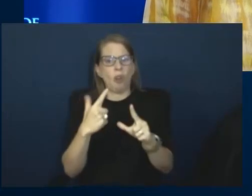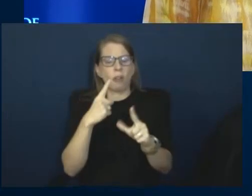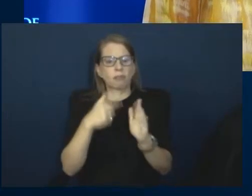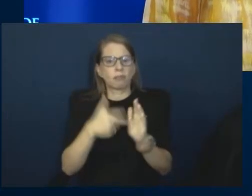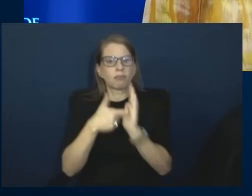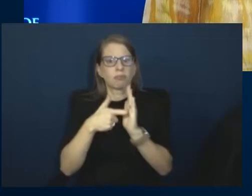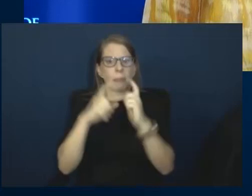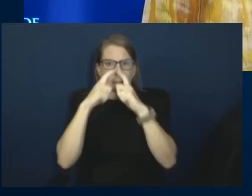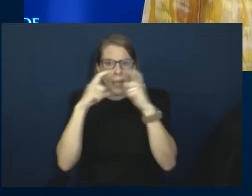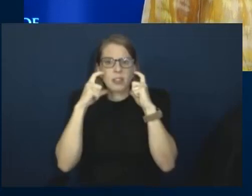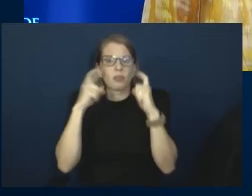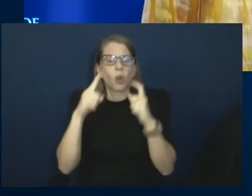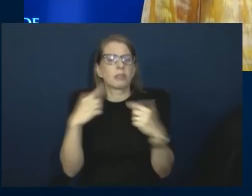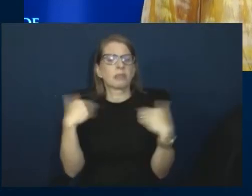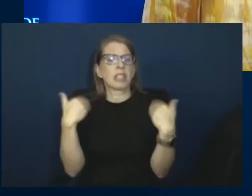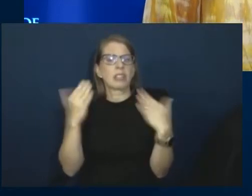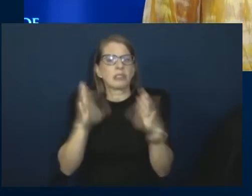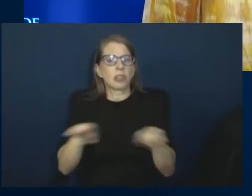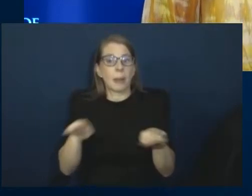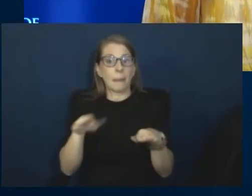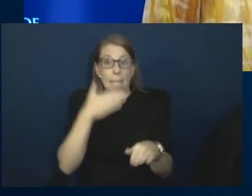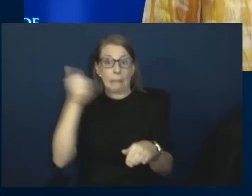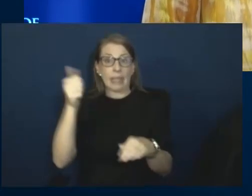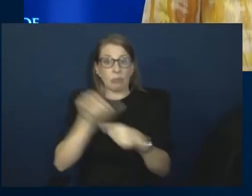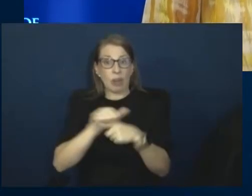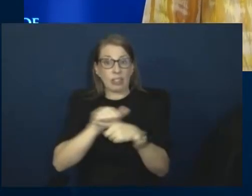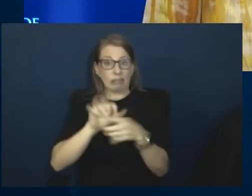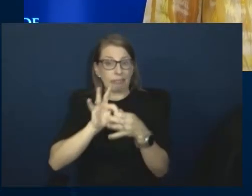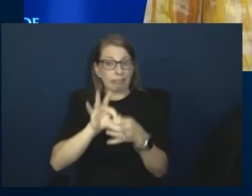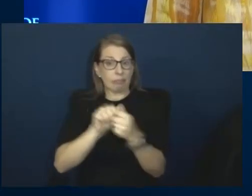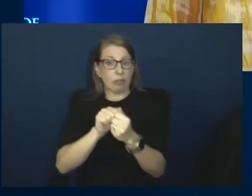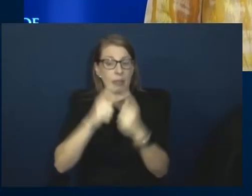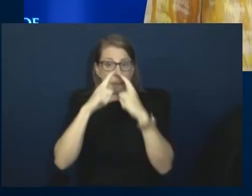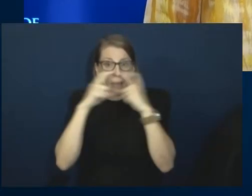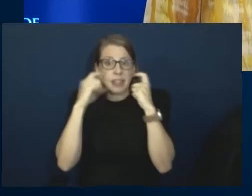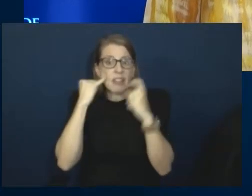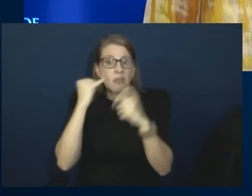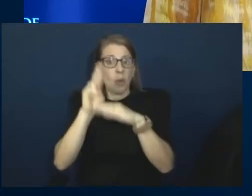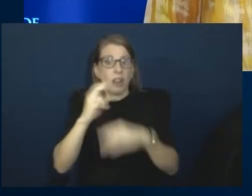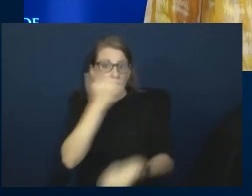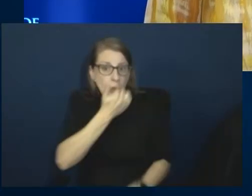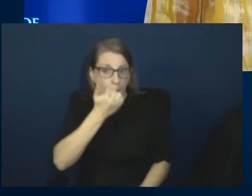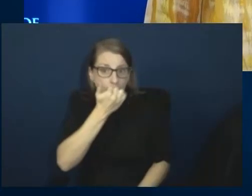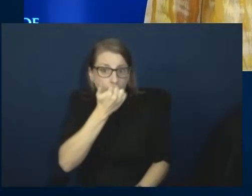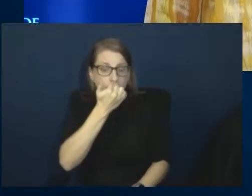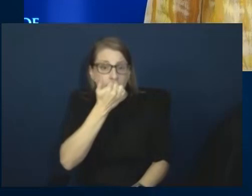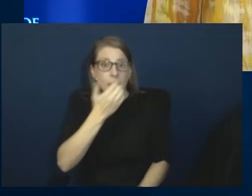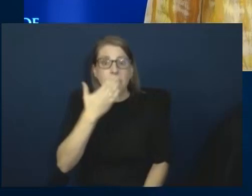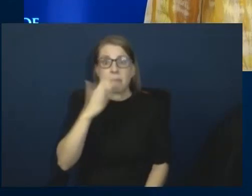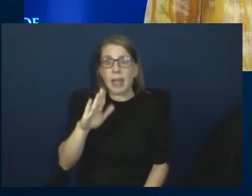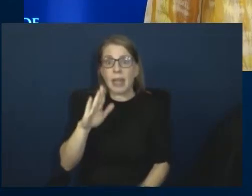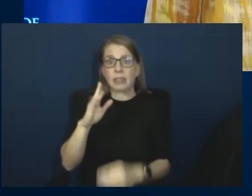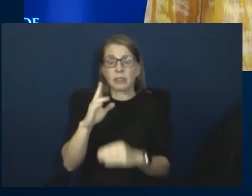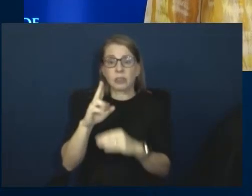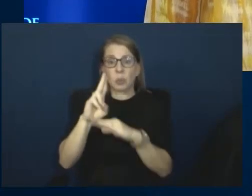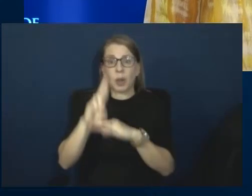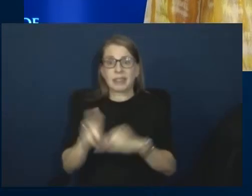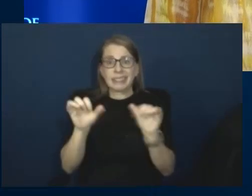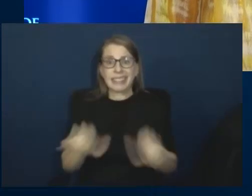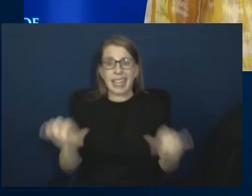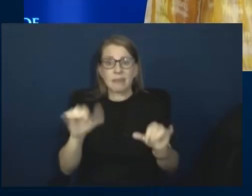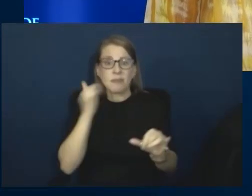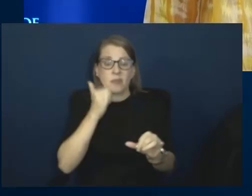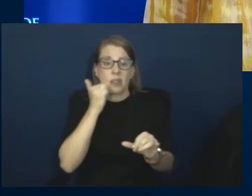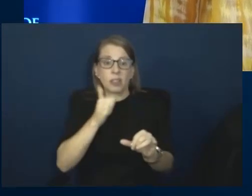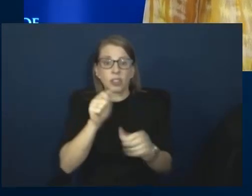now, best practices on those masks? If they're wearing cloths, is it bad to be wearing the same ones every day? Should I be washing them on a